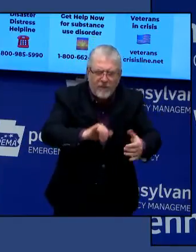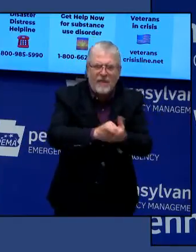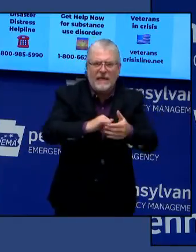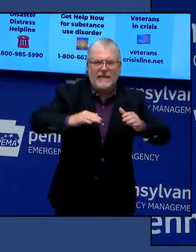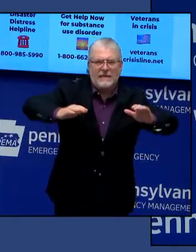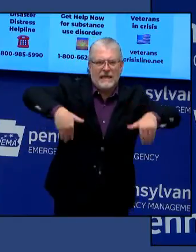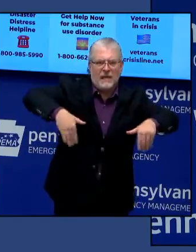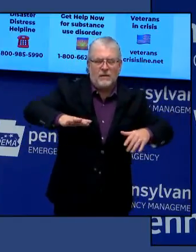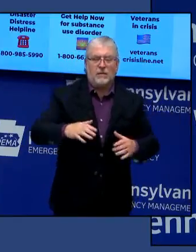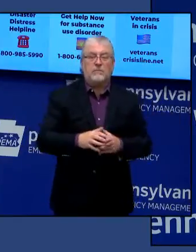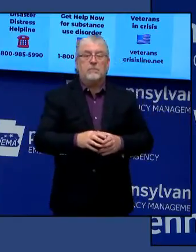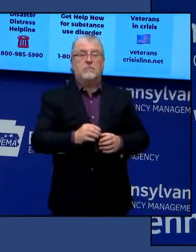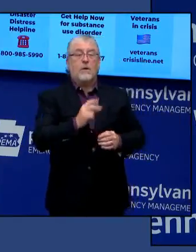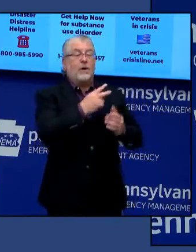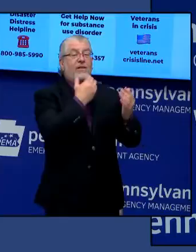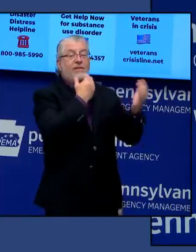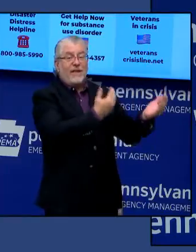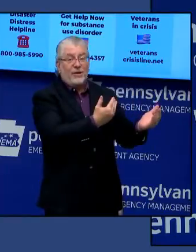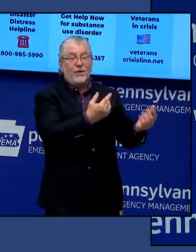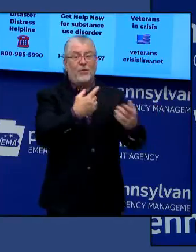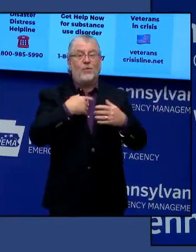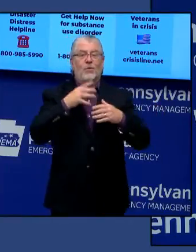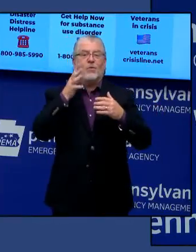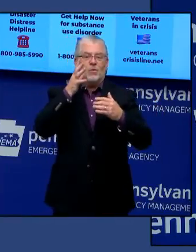next briefing on Monday.